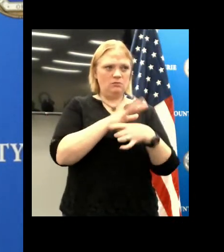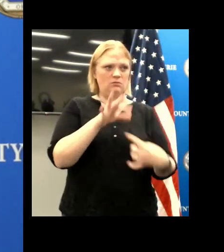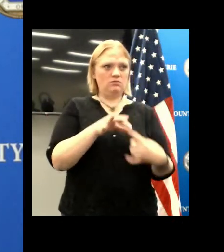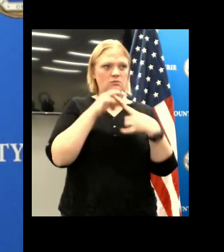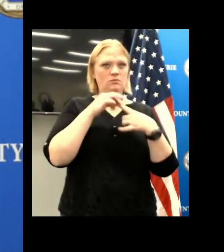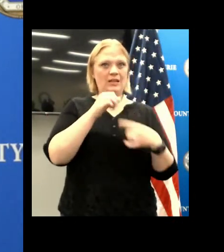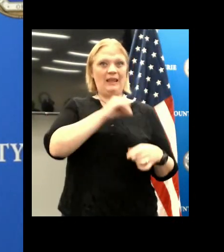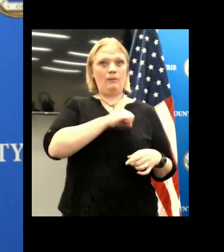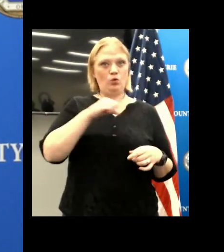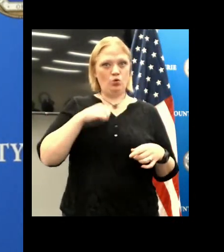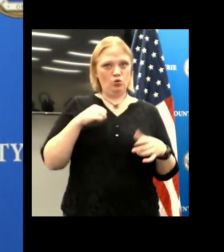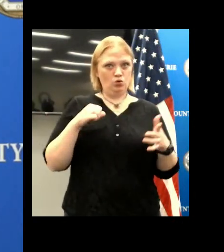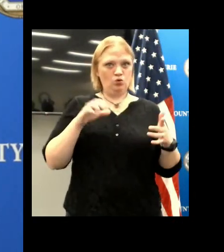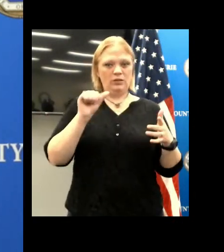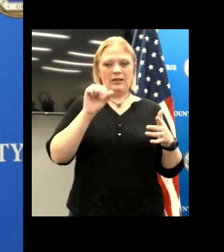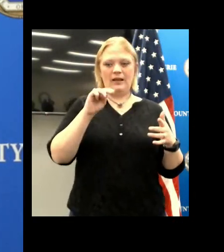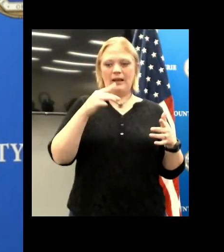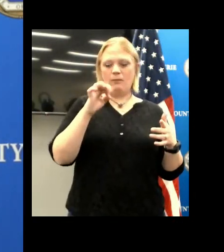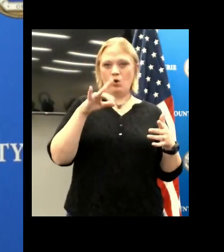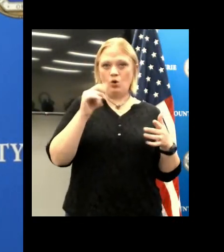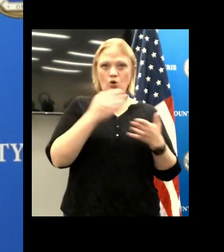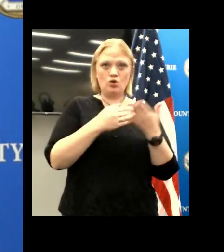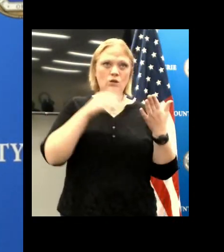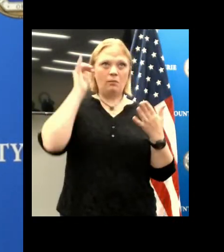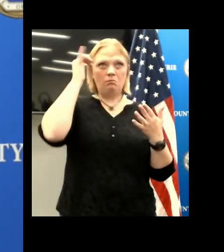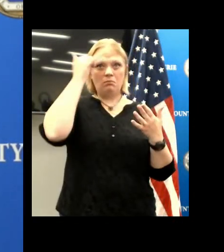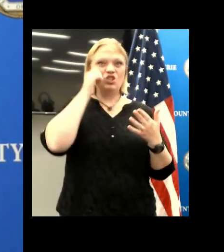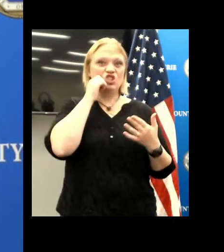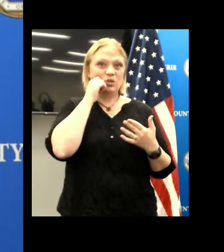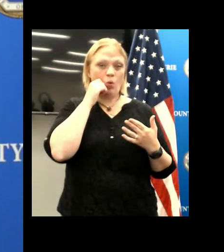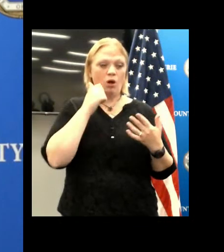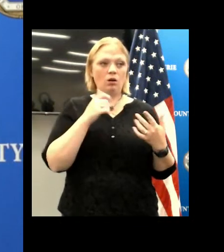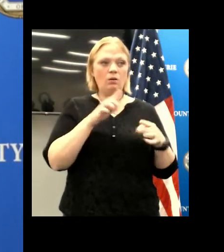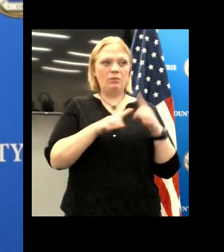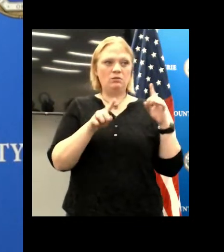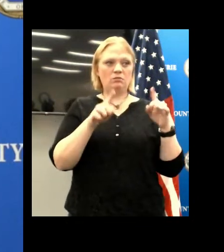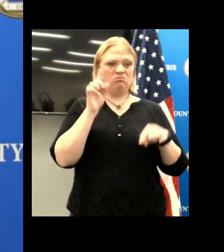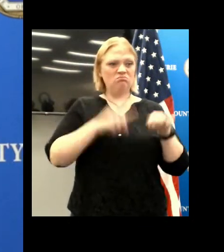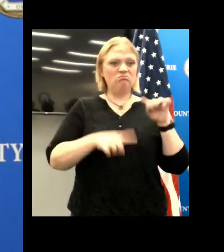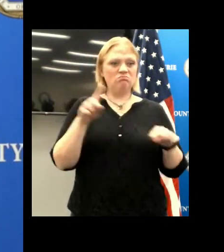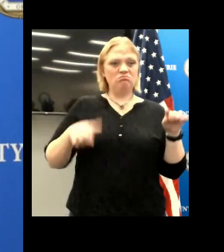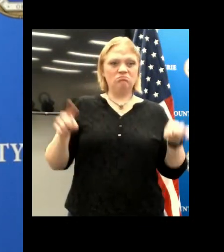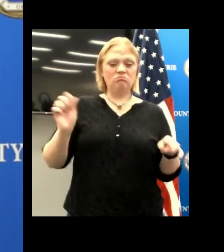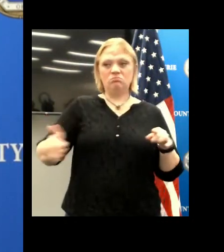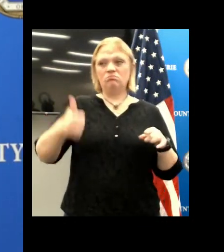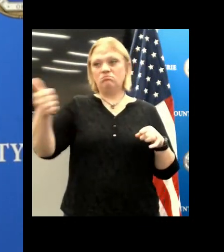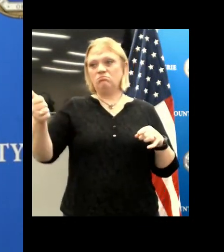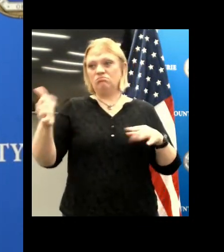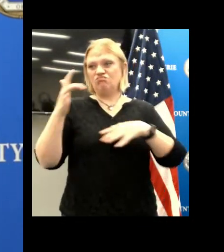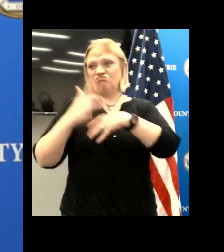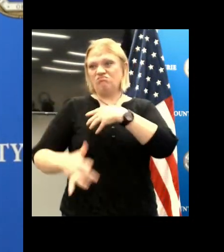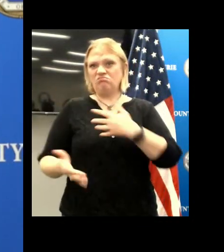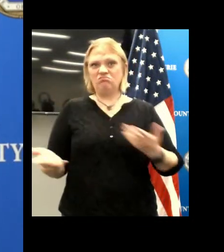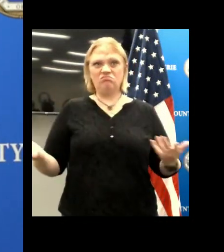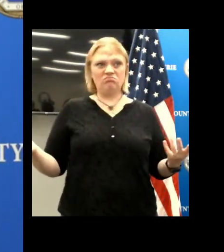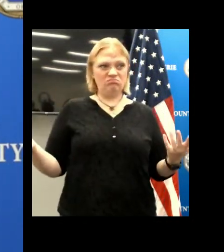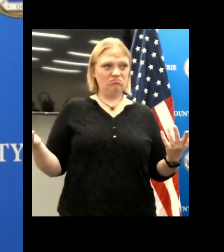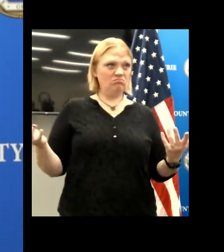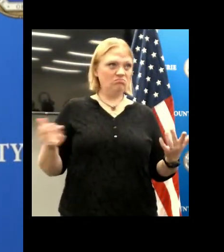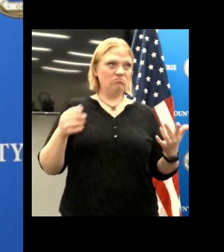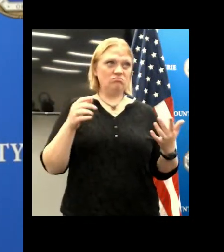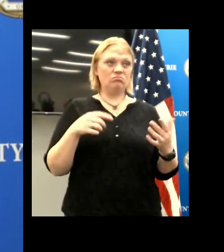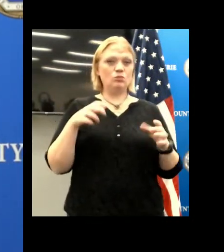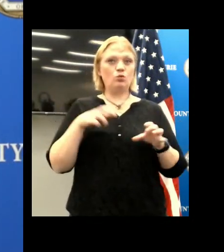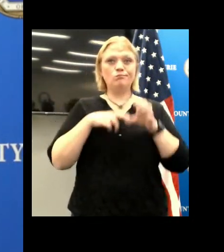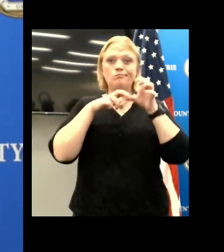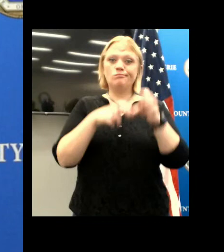in the town of Amherst, some in Buffalo, town of Cheektowaga, but at various times other ones are empty. And you can always take a